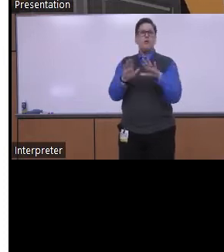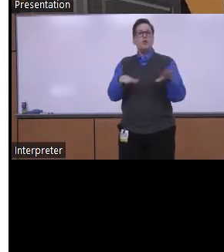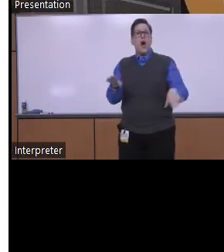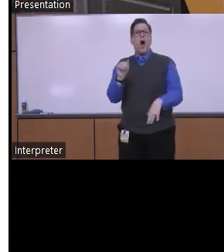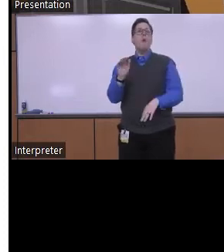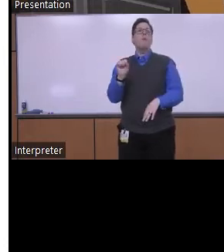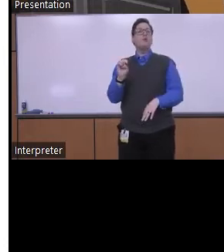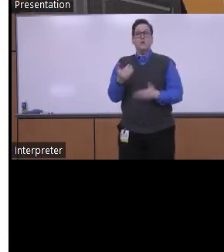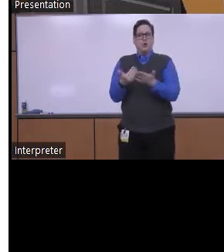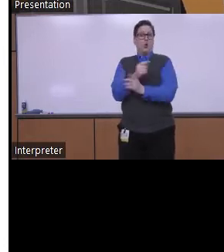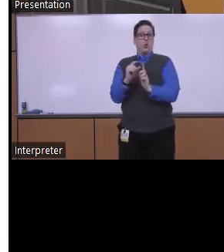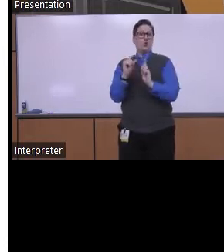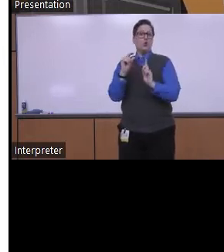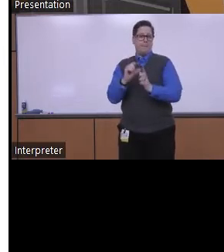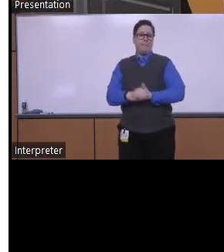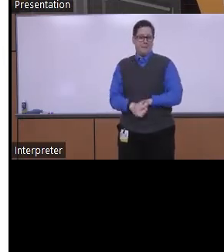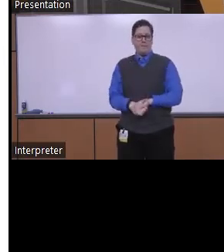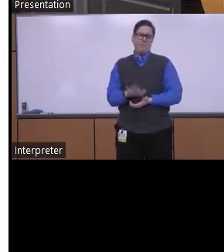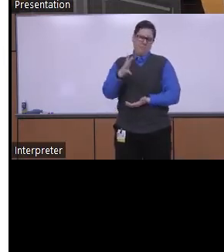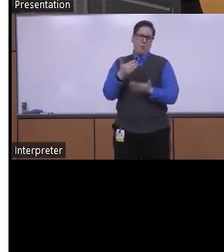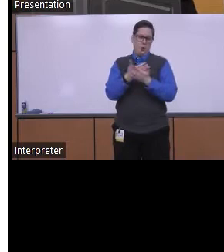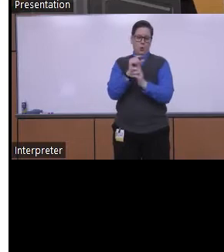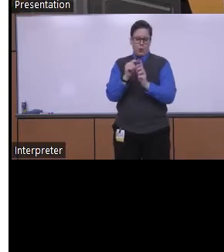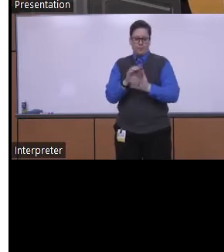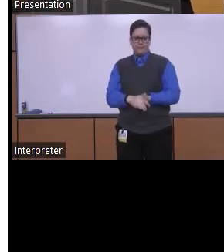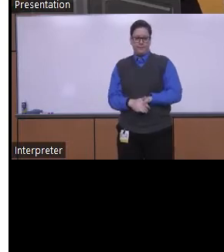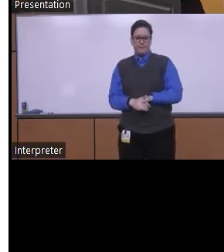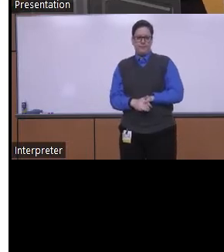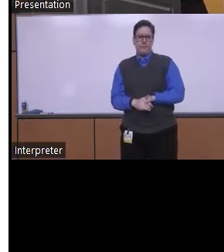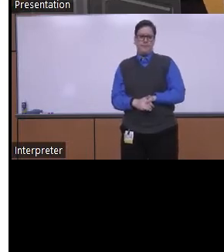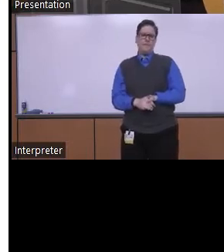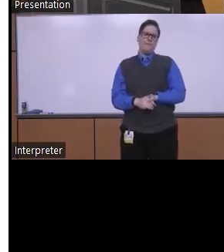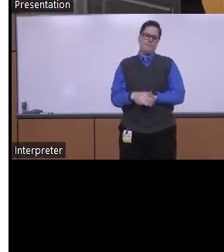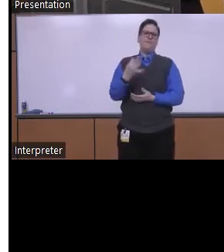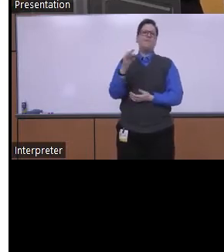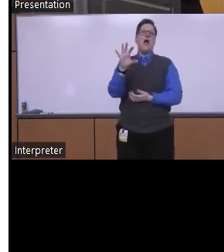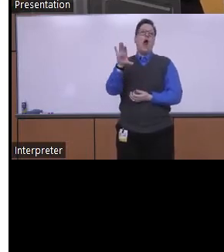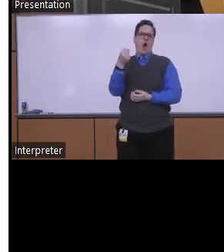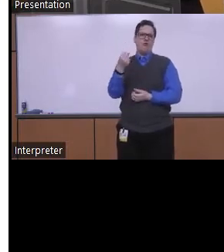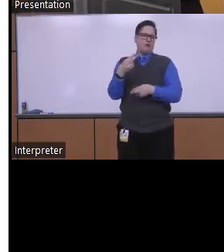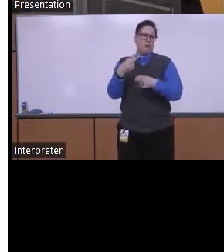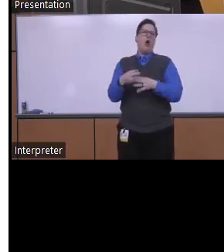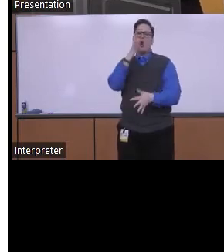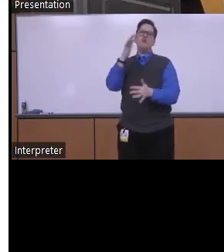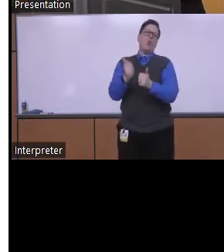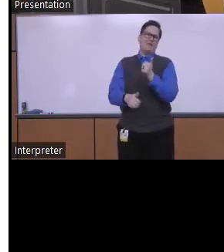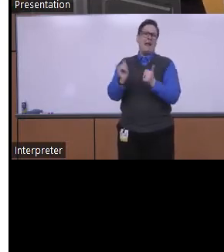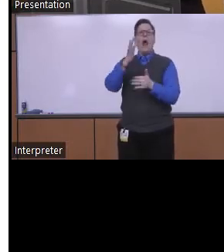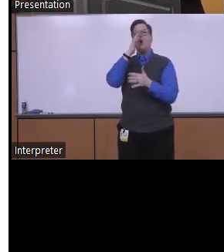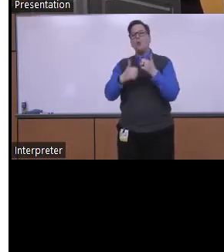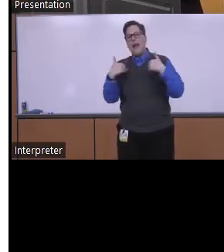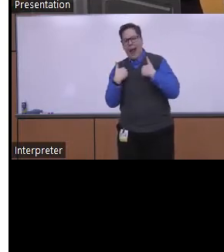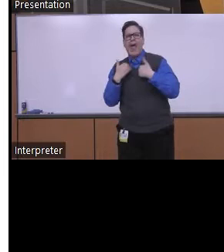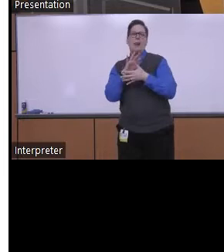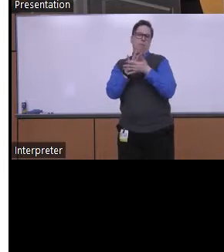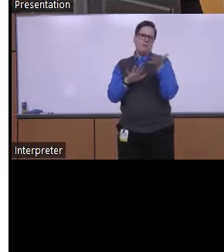a relatively new term. In the late 1900s and early 20th century, this was described as a form of cruelty, similar to cruelty to animals and